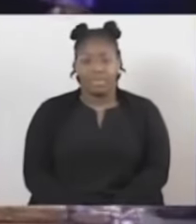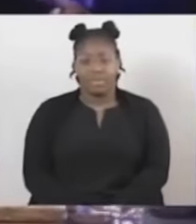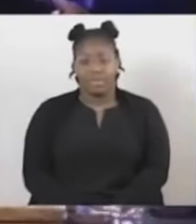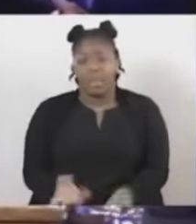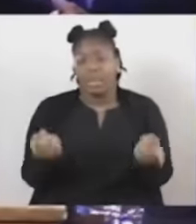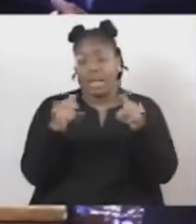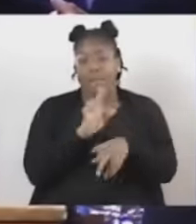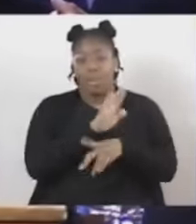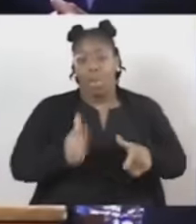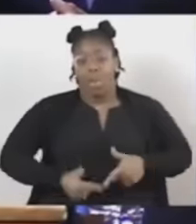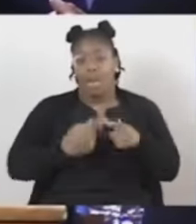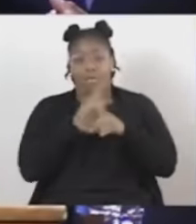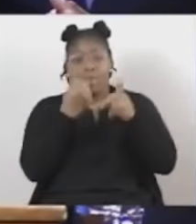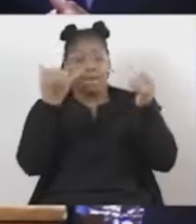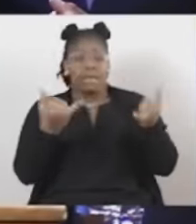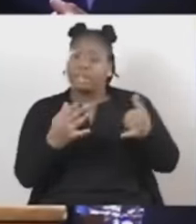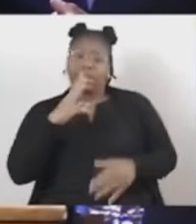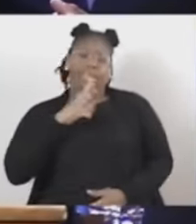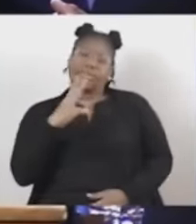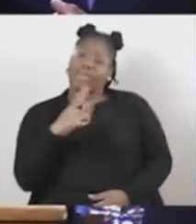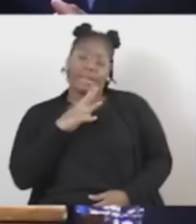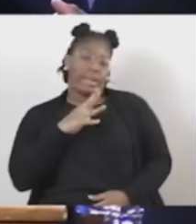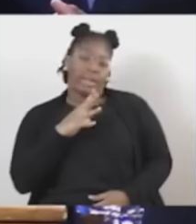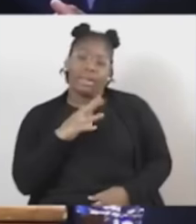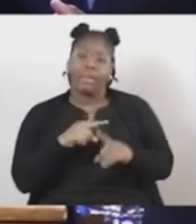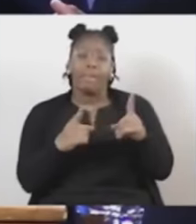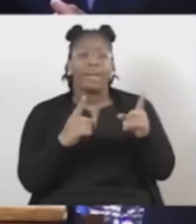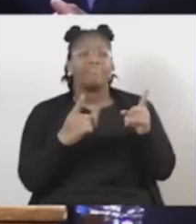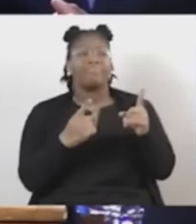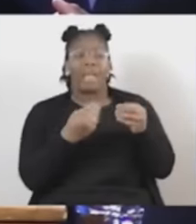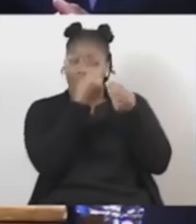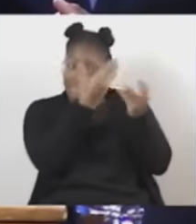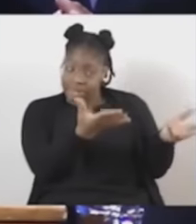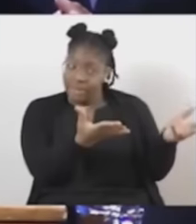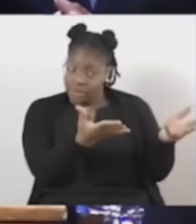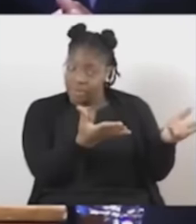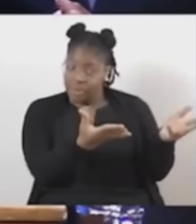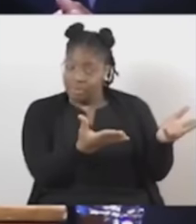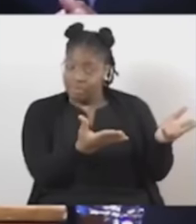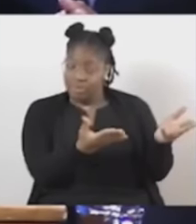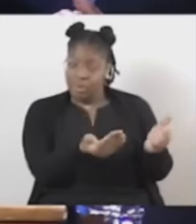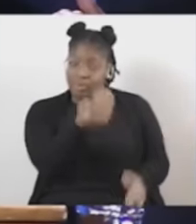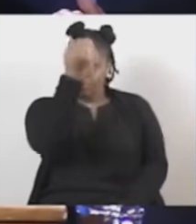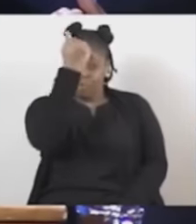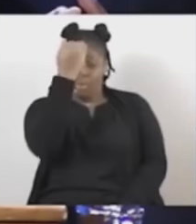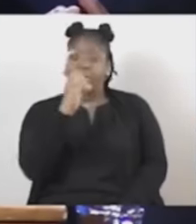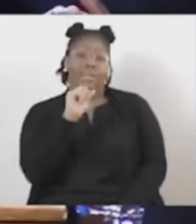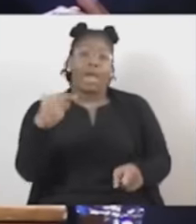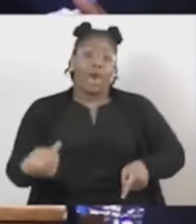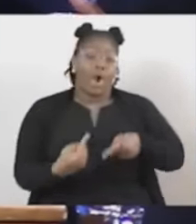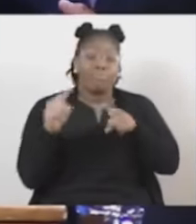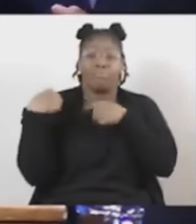now is okay. It's why I'm giving you the grace of awareness, because this won't hurt you until your